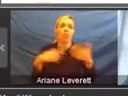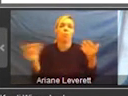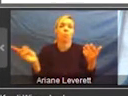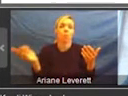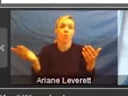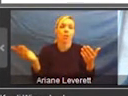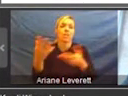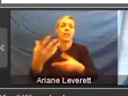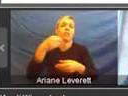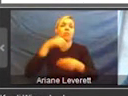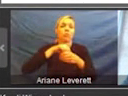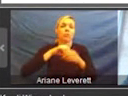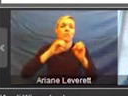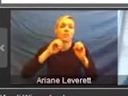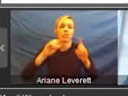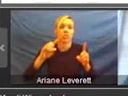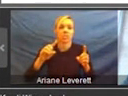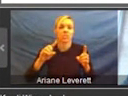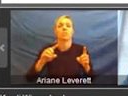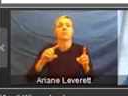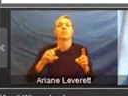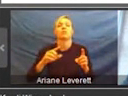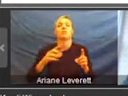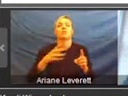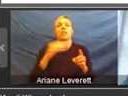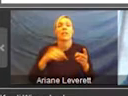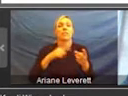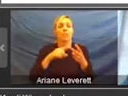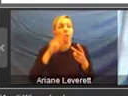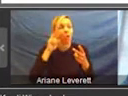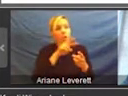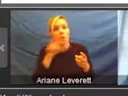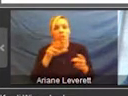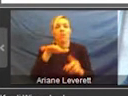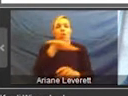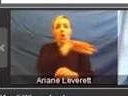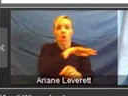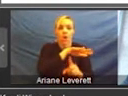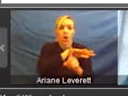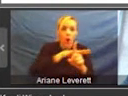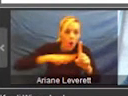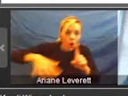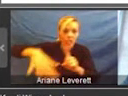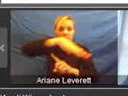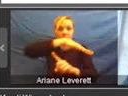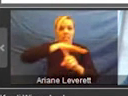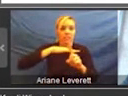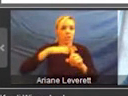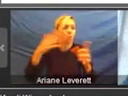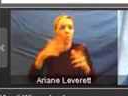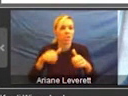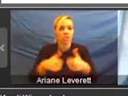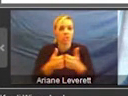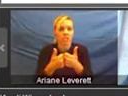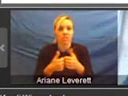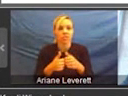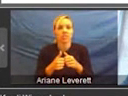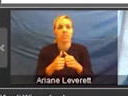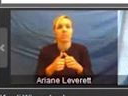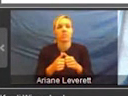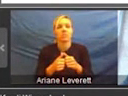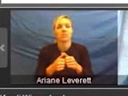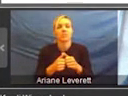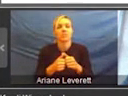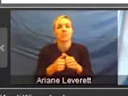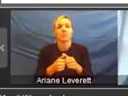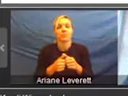and the contextual challenges involved in achieving it. The question of how and where ICTs can play a supportive role should be the final